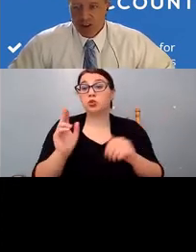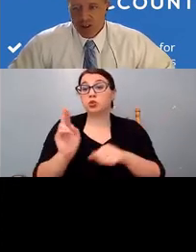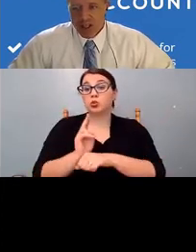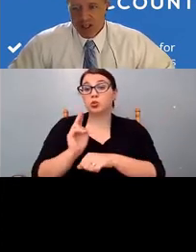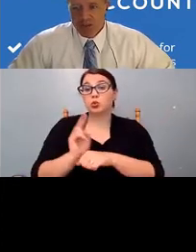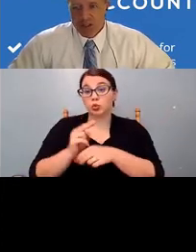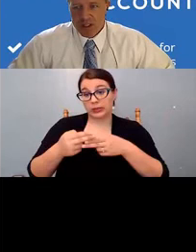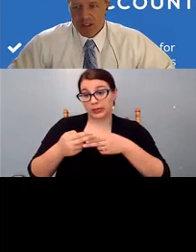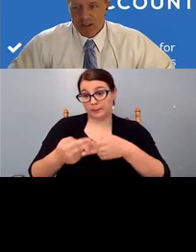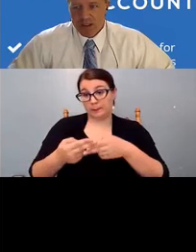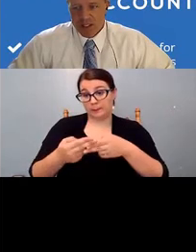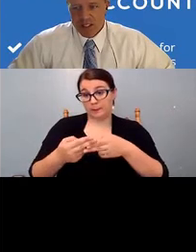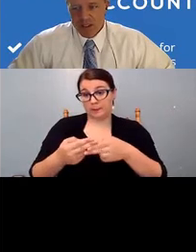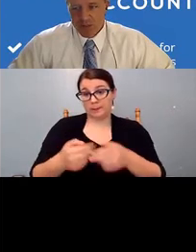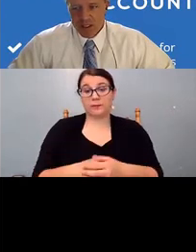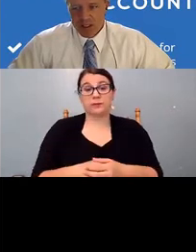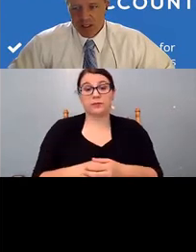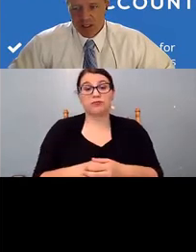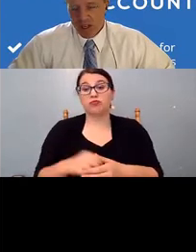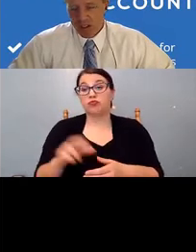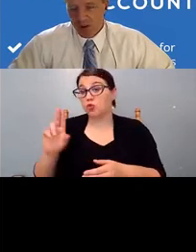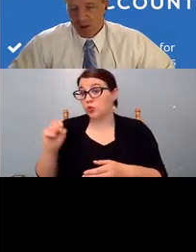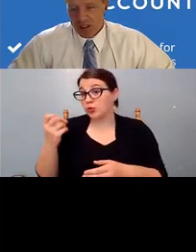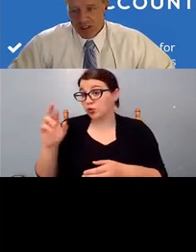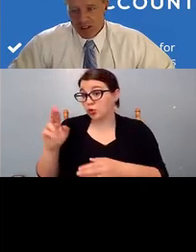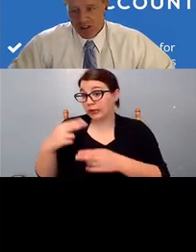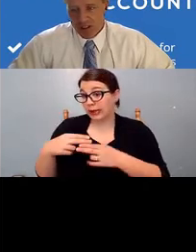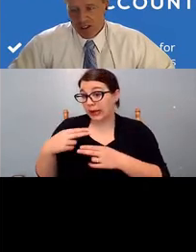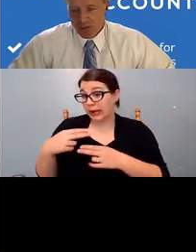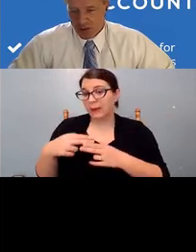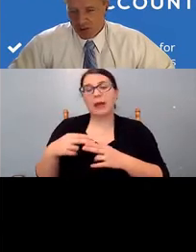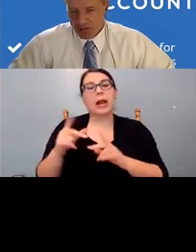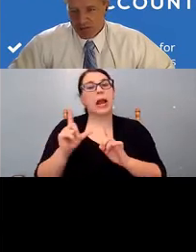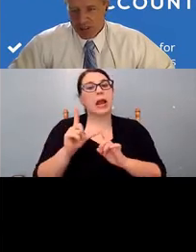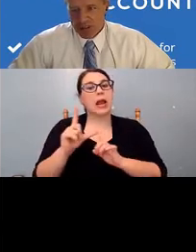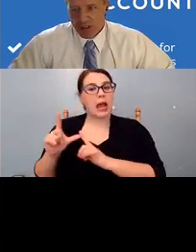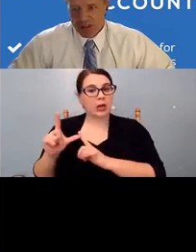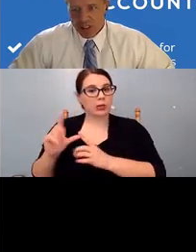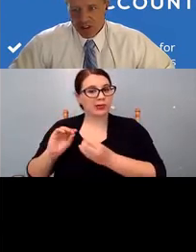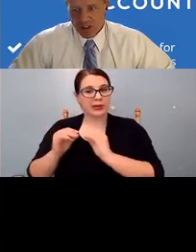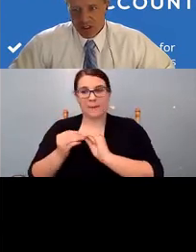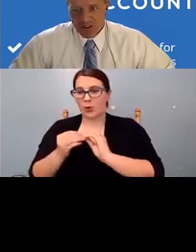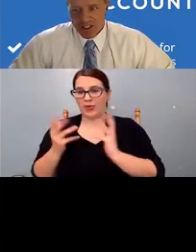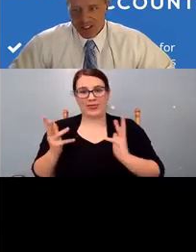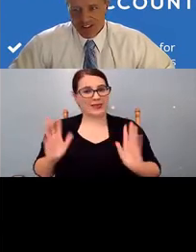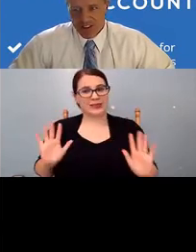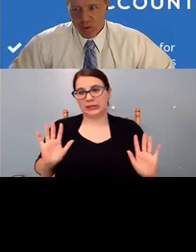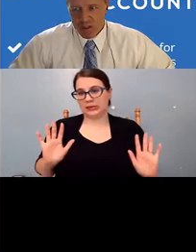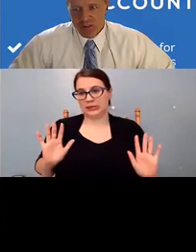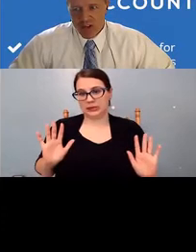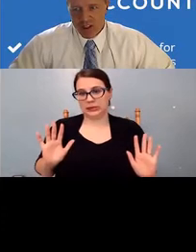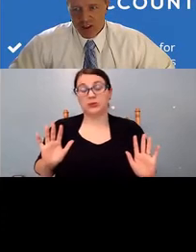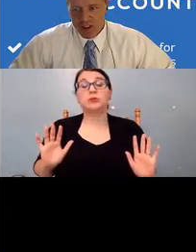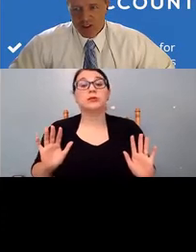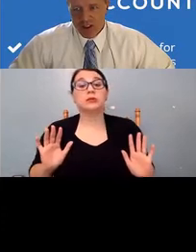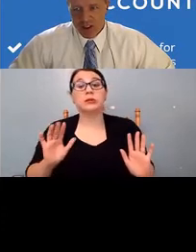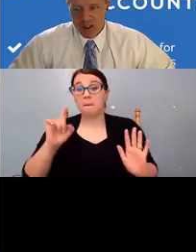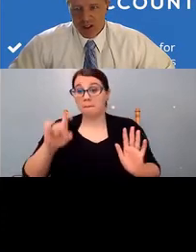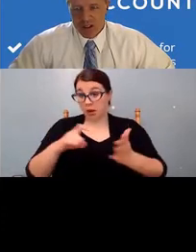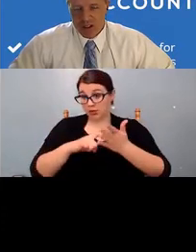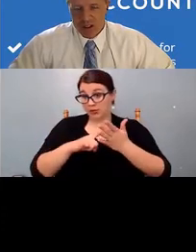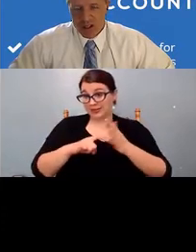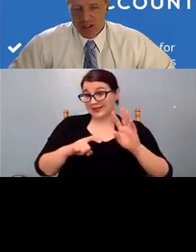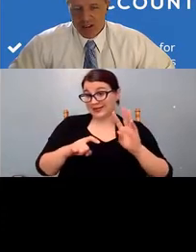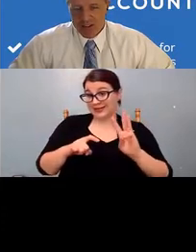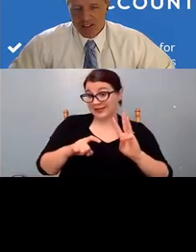That username needs to contain only letters and numbers, needs to be 6 to 25 characters